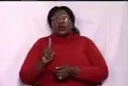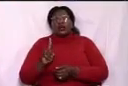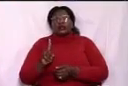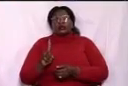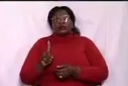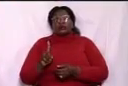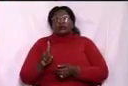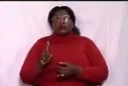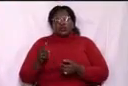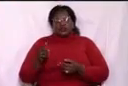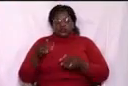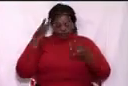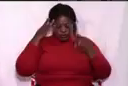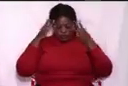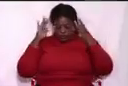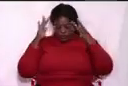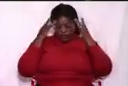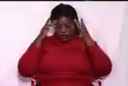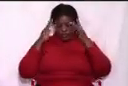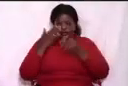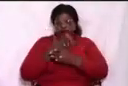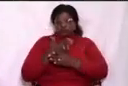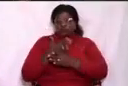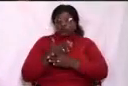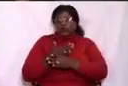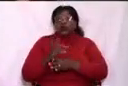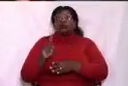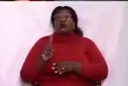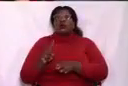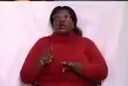play in your work? Well,